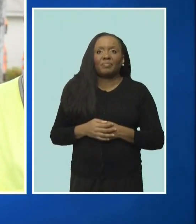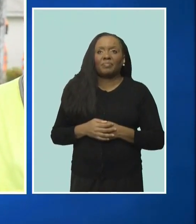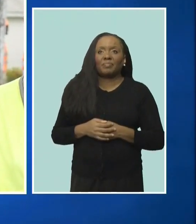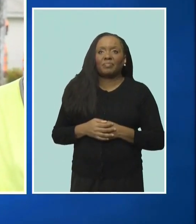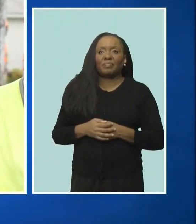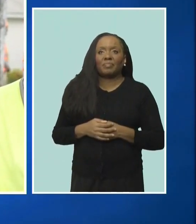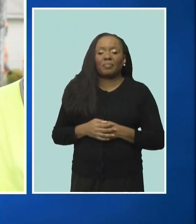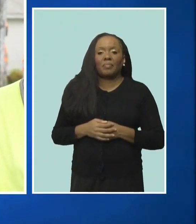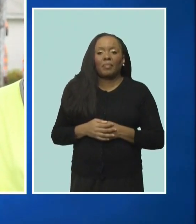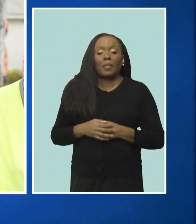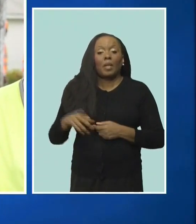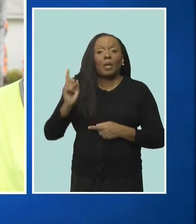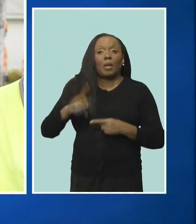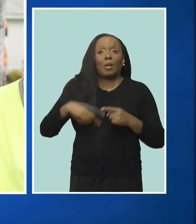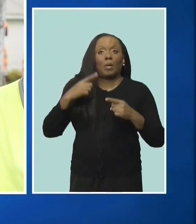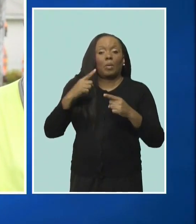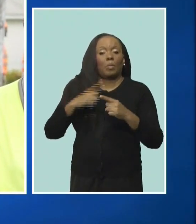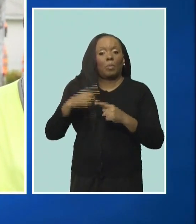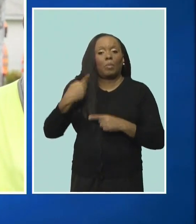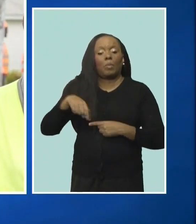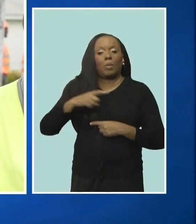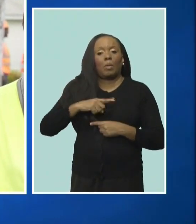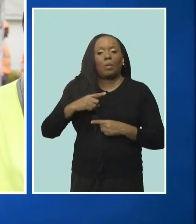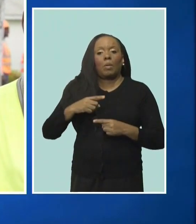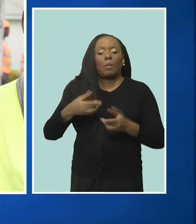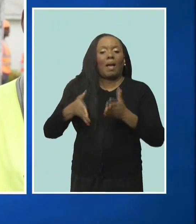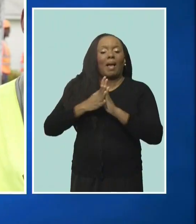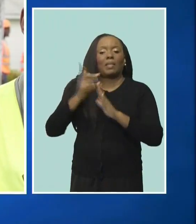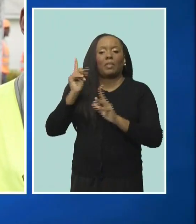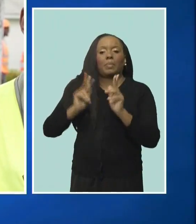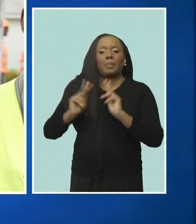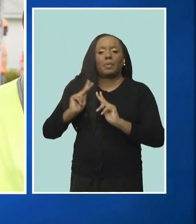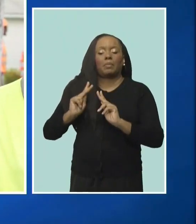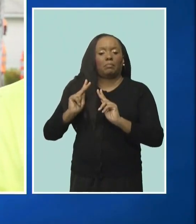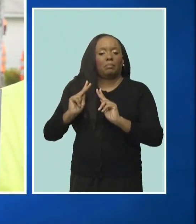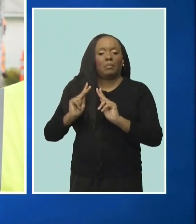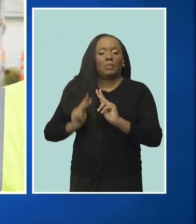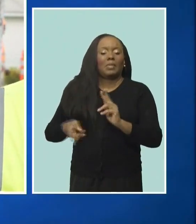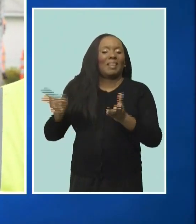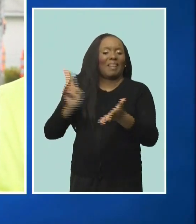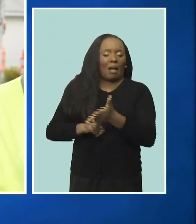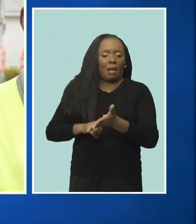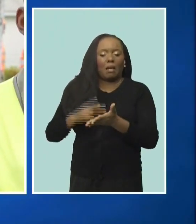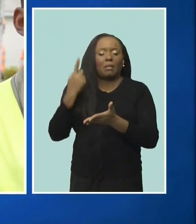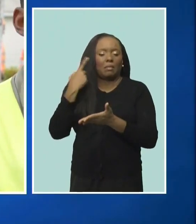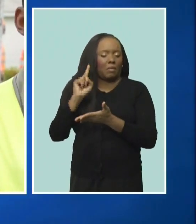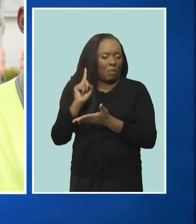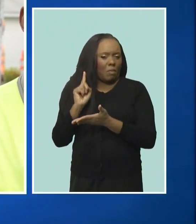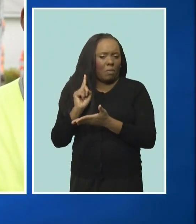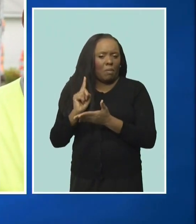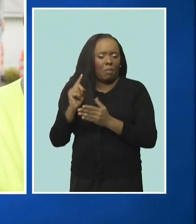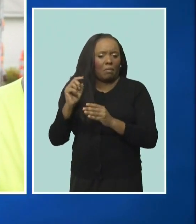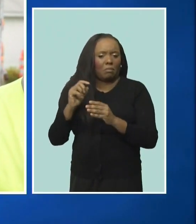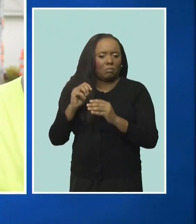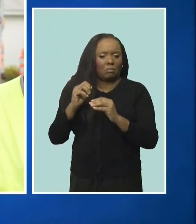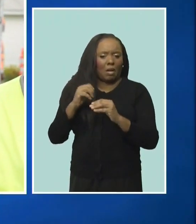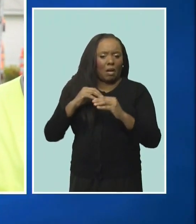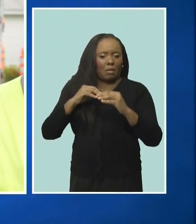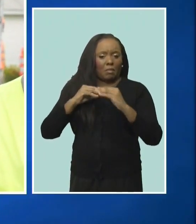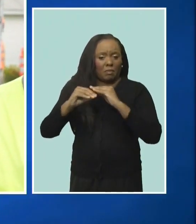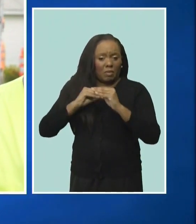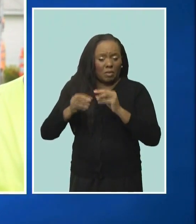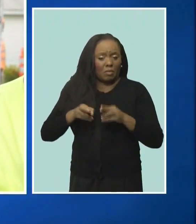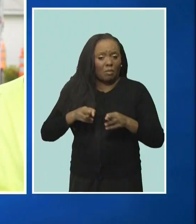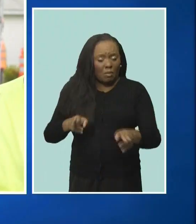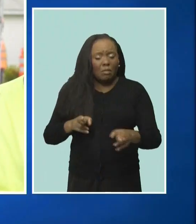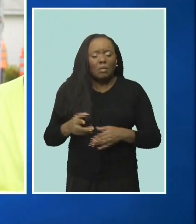the tendering process has taken place, to be able to action those works. So going into the next hurricane season, I think we are safely in a position to